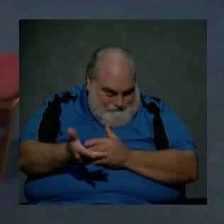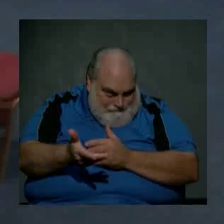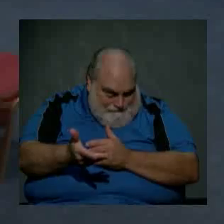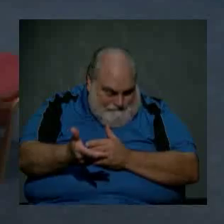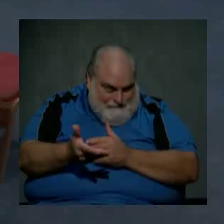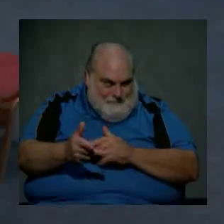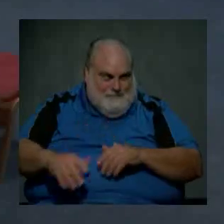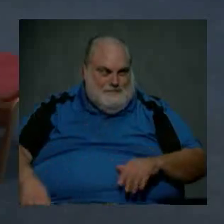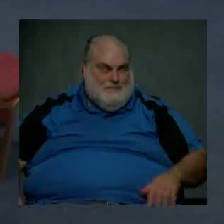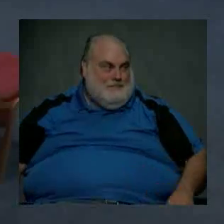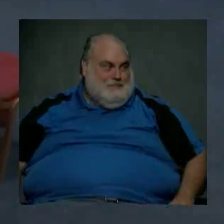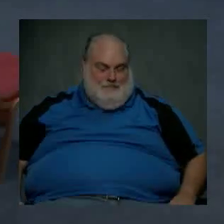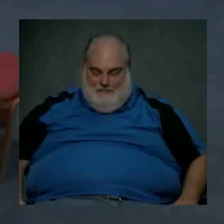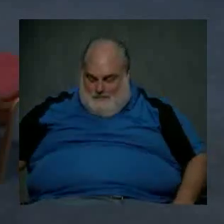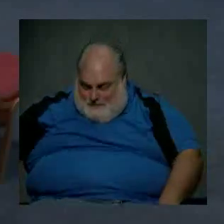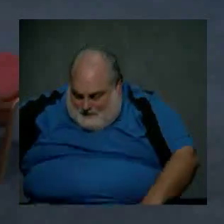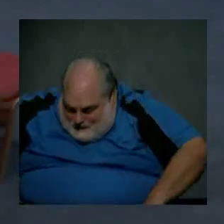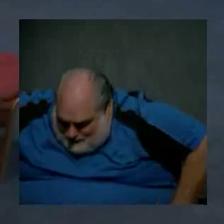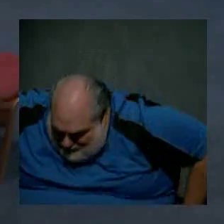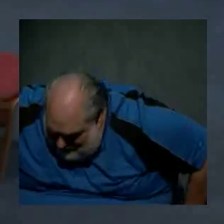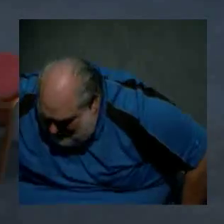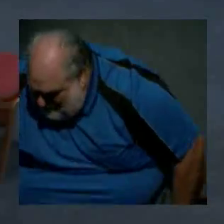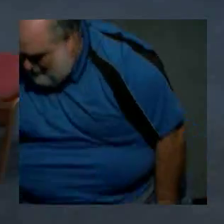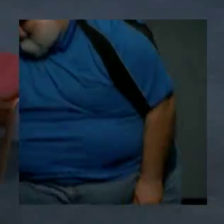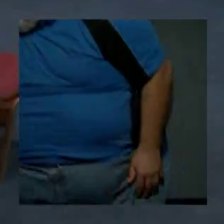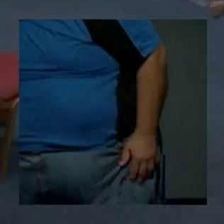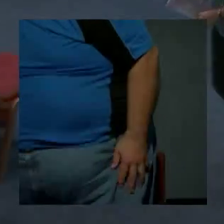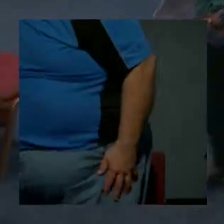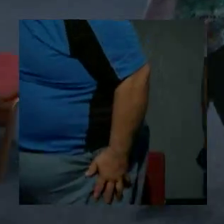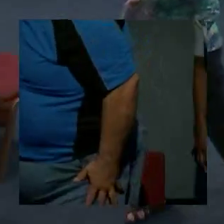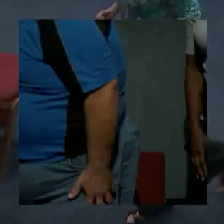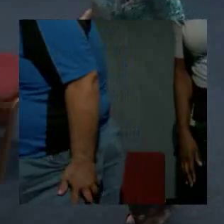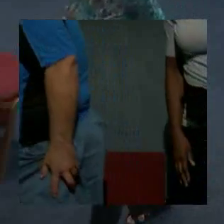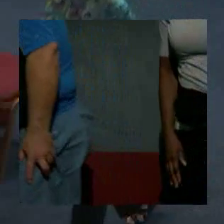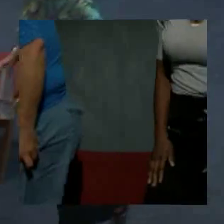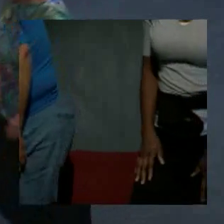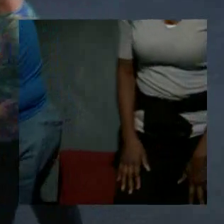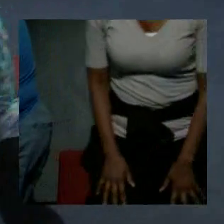there. Well noted. Thank you very much for that suggestion.